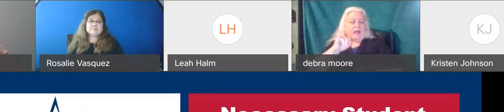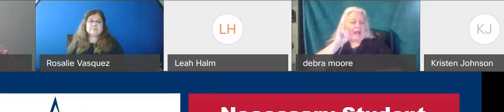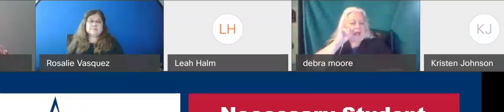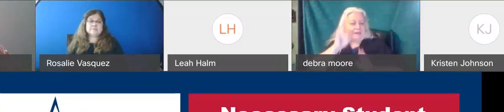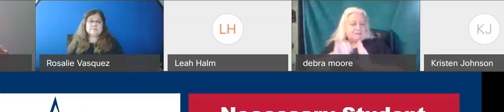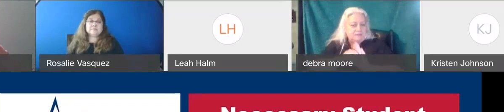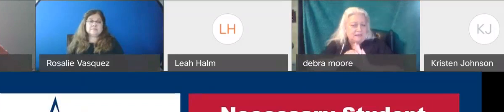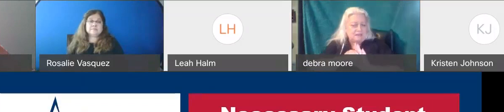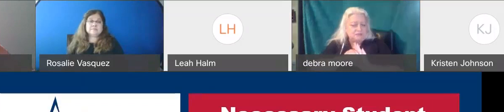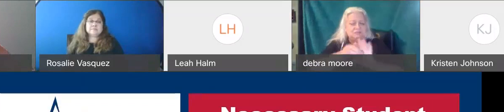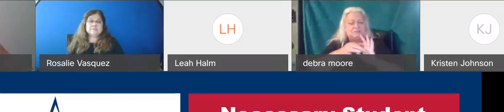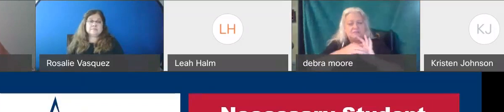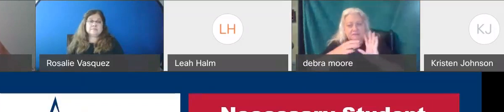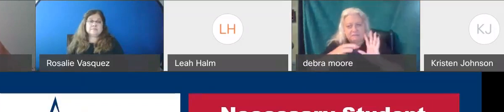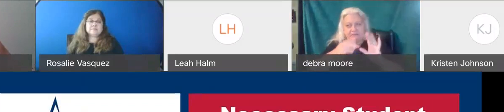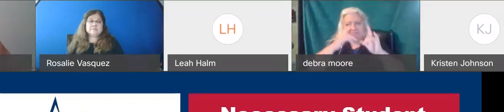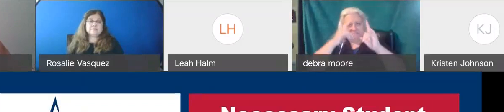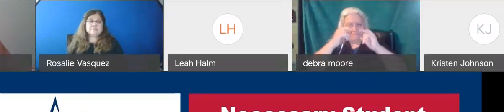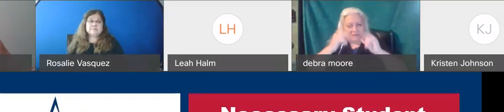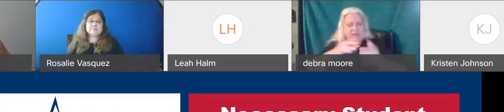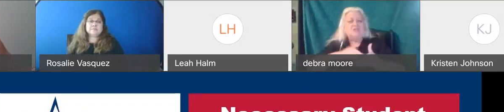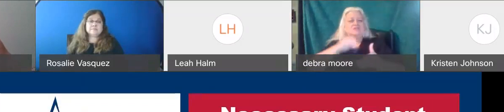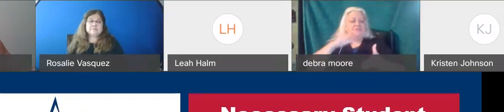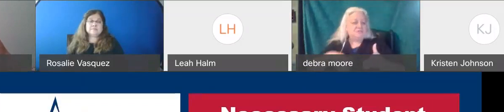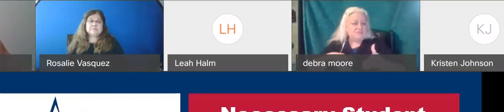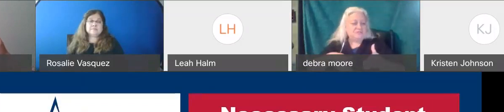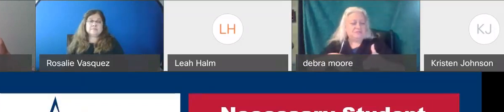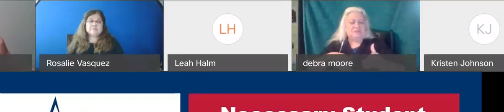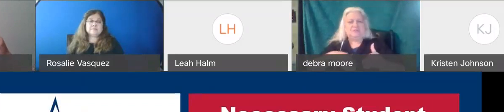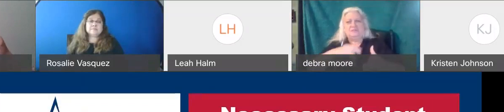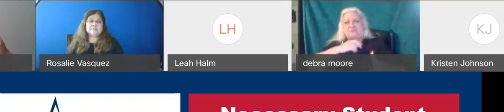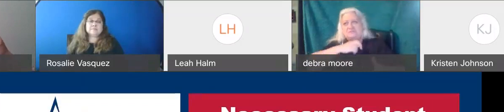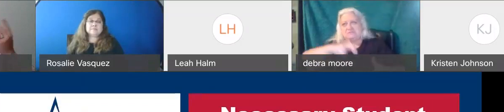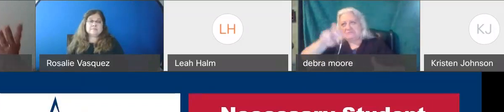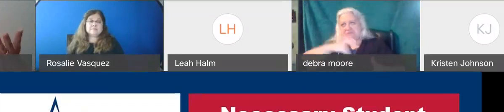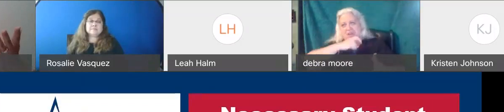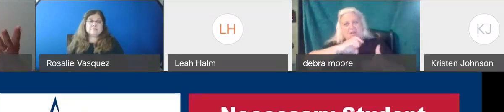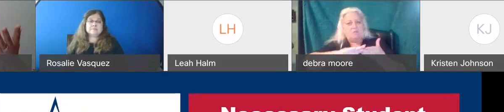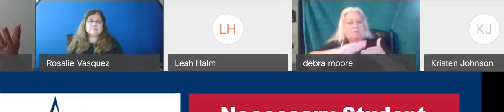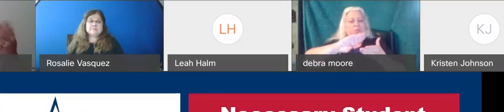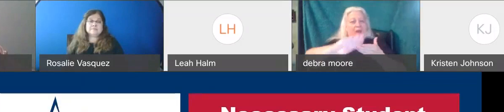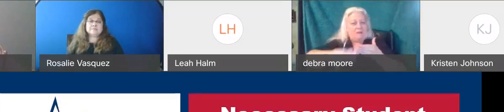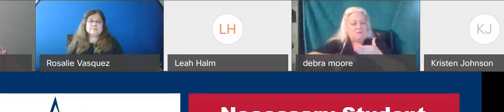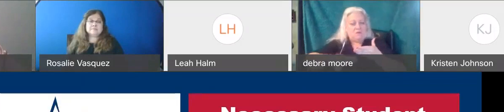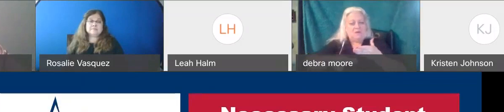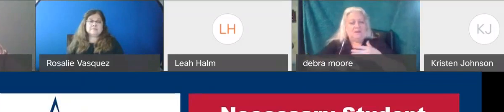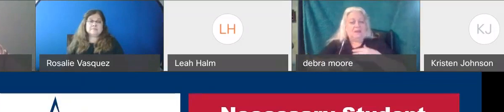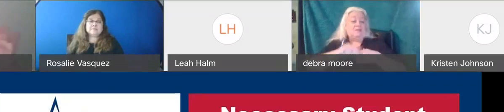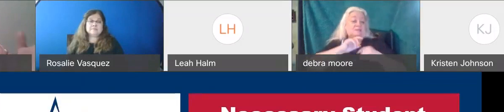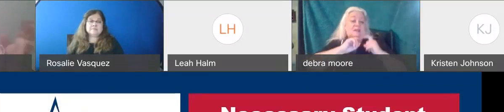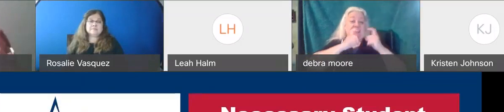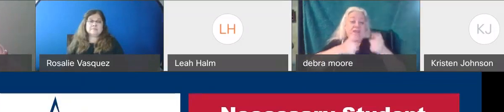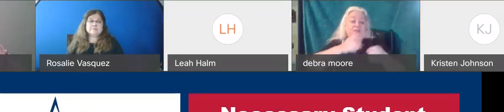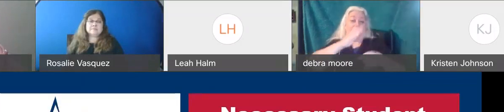TR3. Student travel waiver and hold harmless agreement if transportation is not provided by the college,